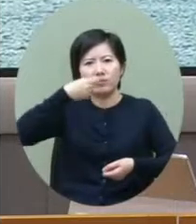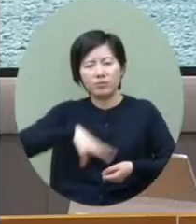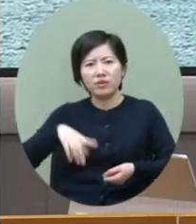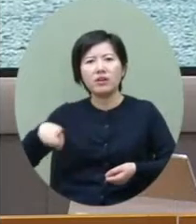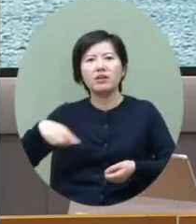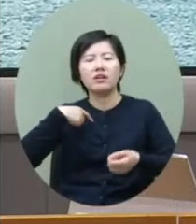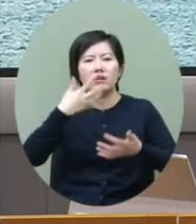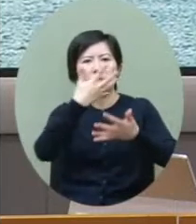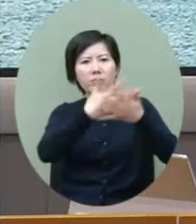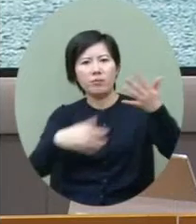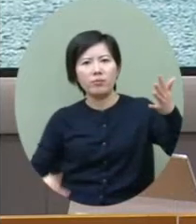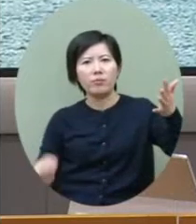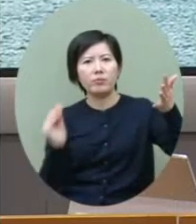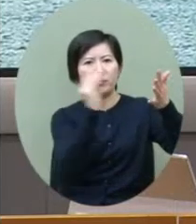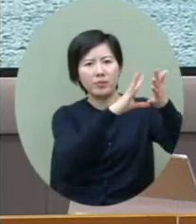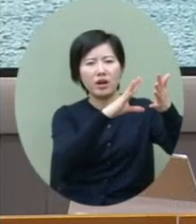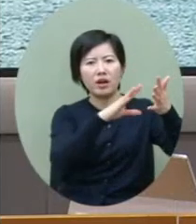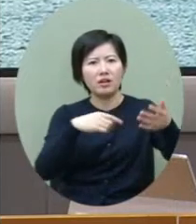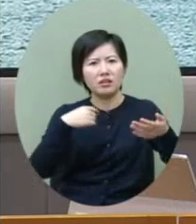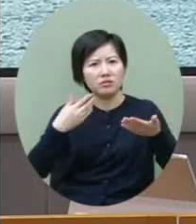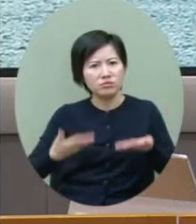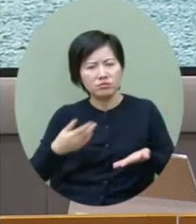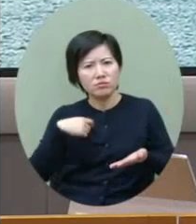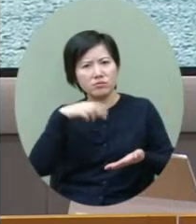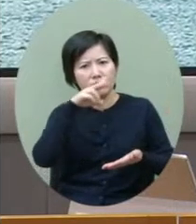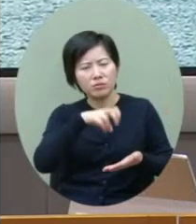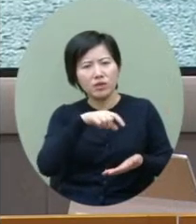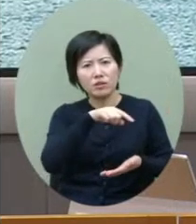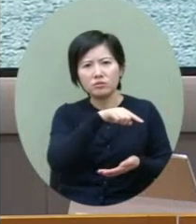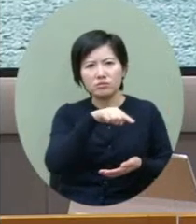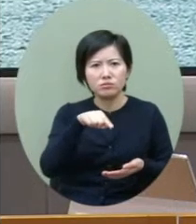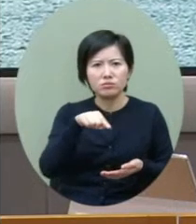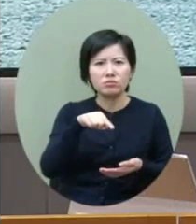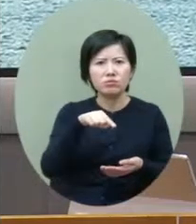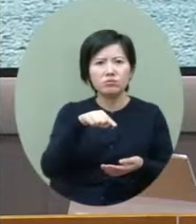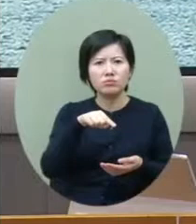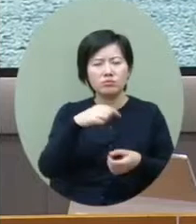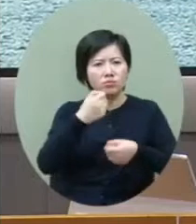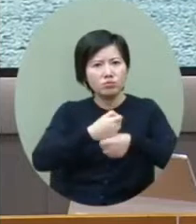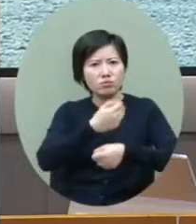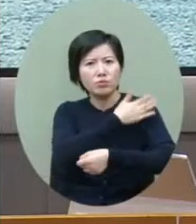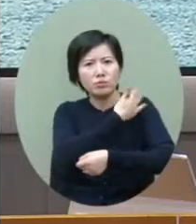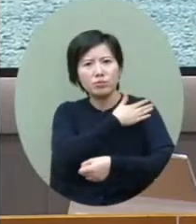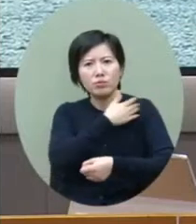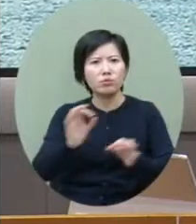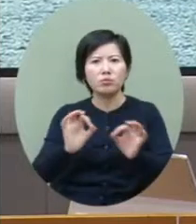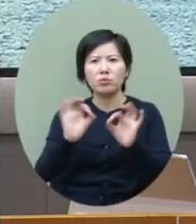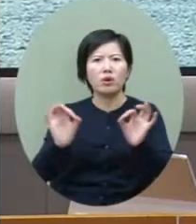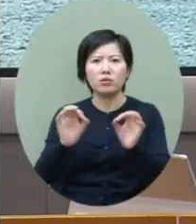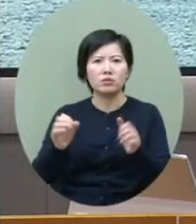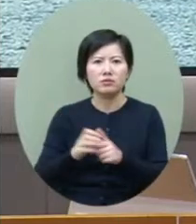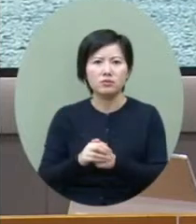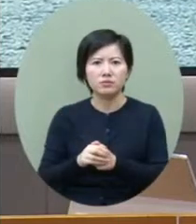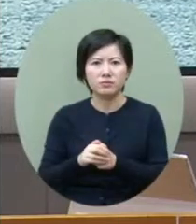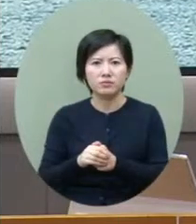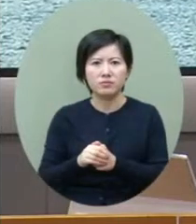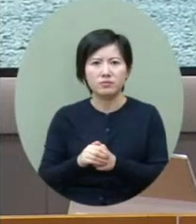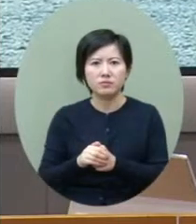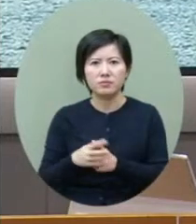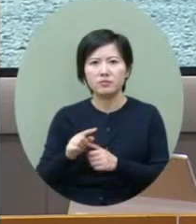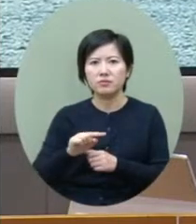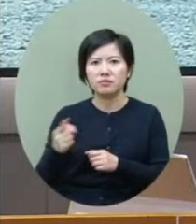visited the wet market. I don't see any workers so